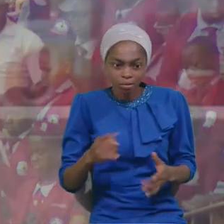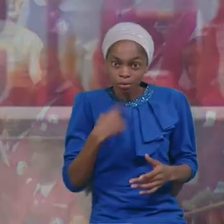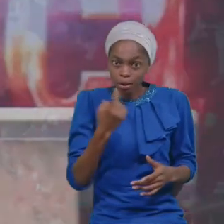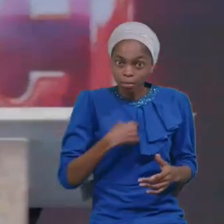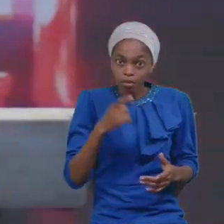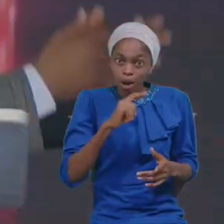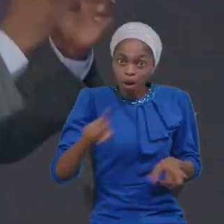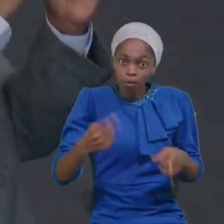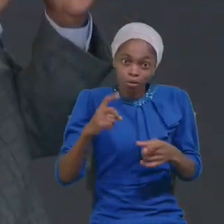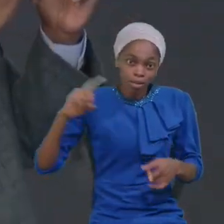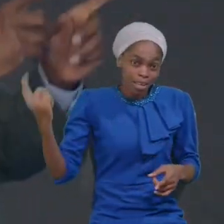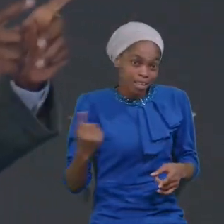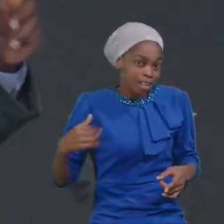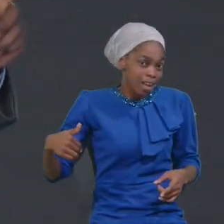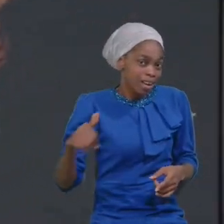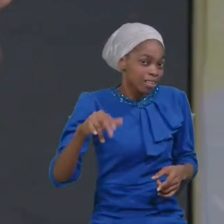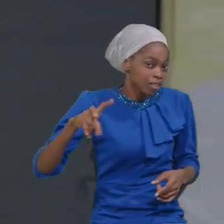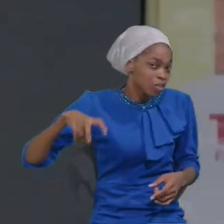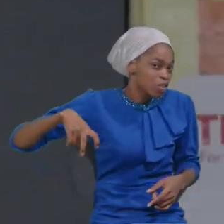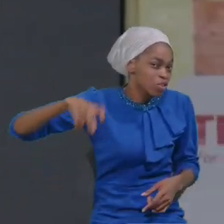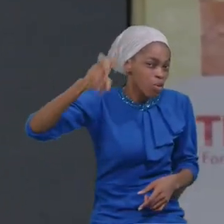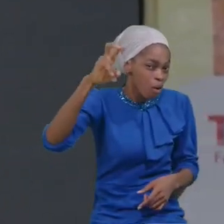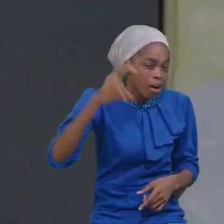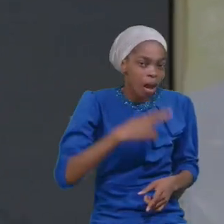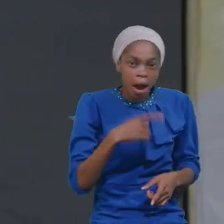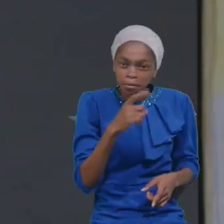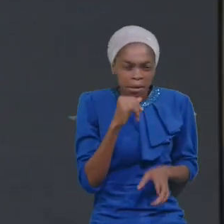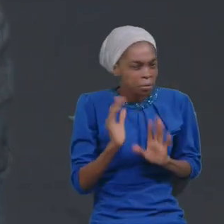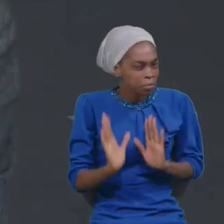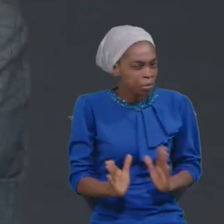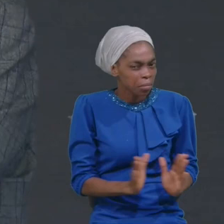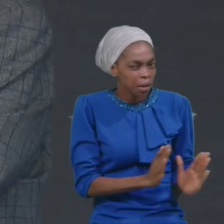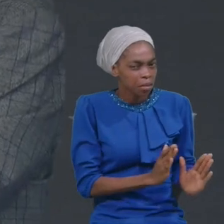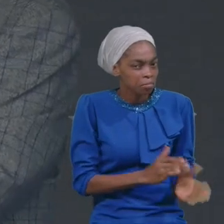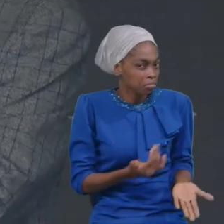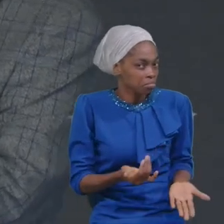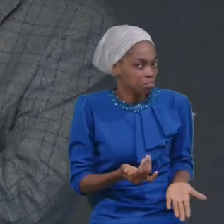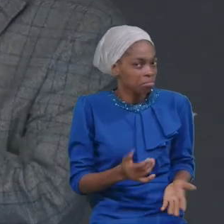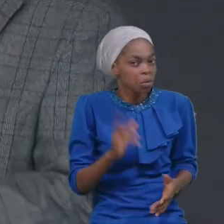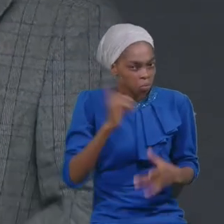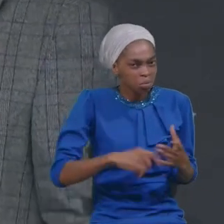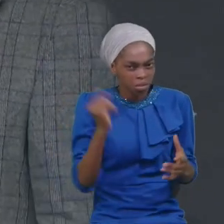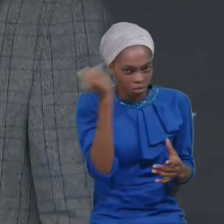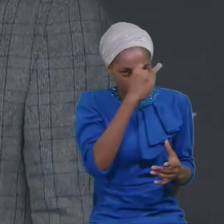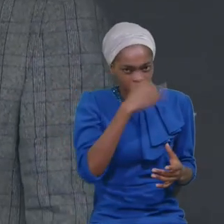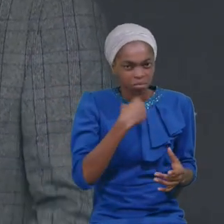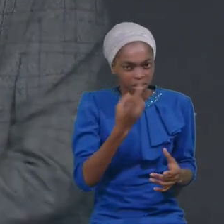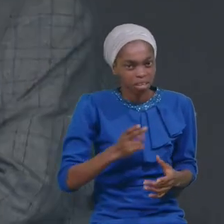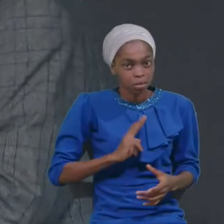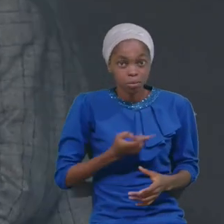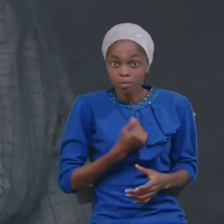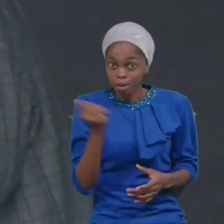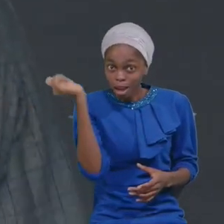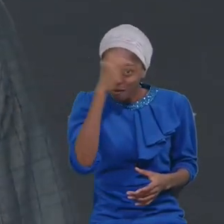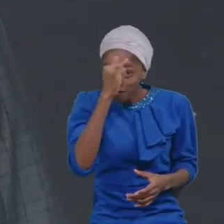fool telling us? Even a fool telling us that if we don't prepare for the future,